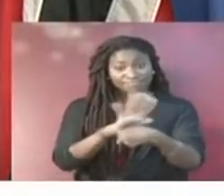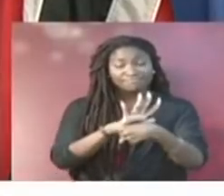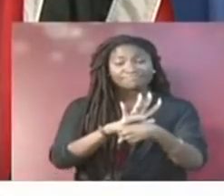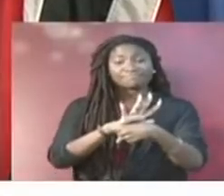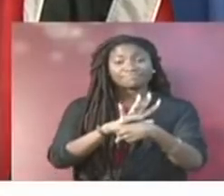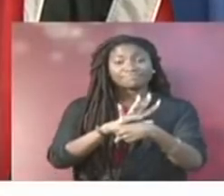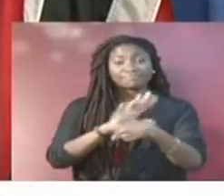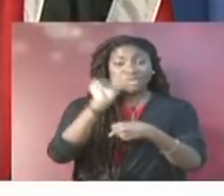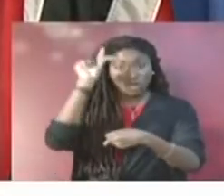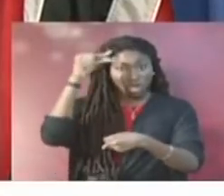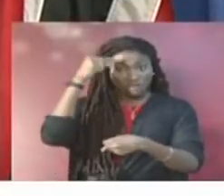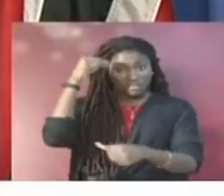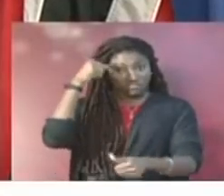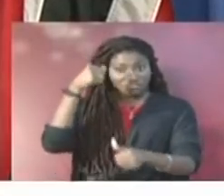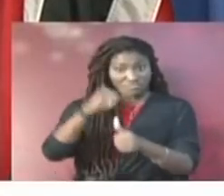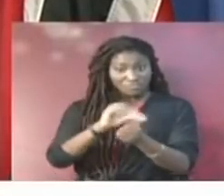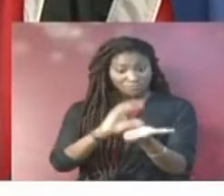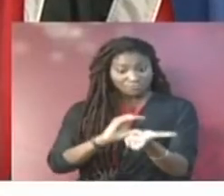we supplied